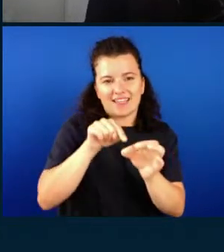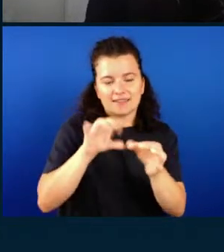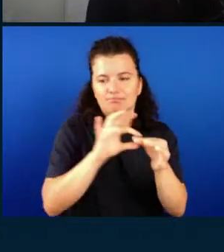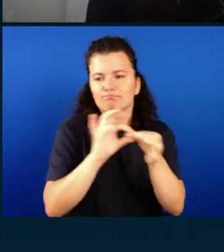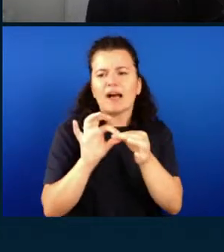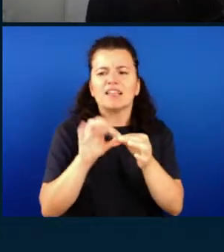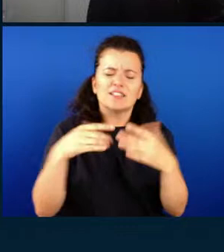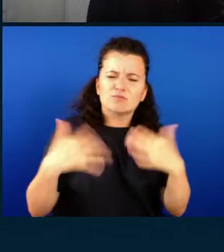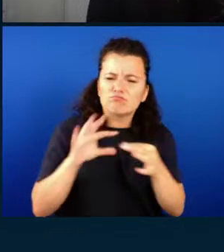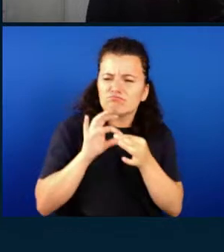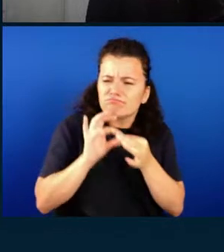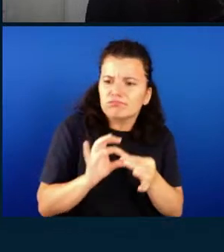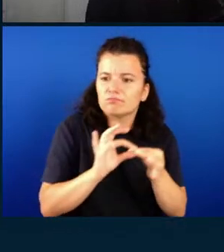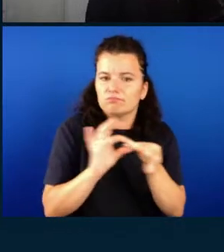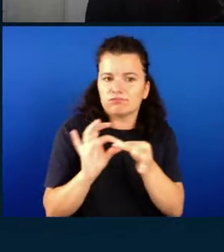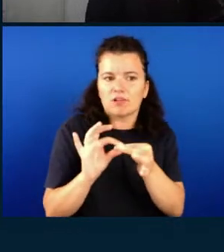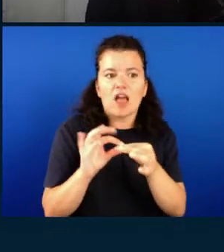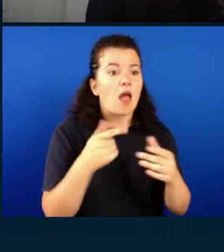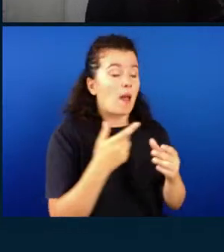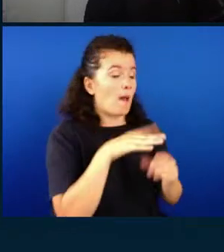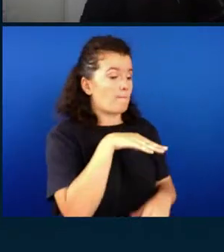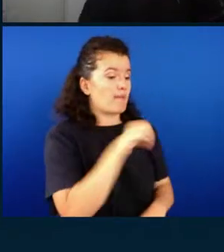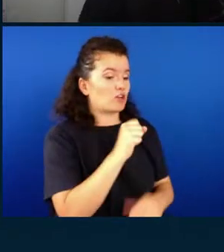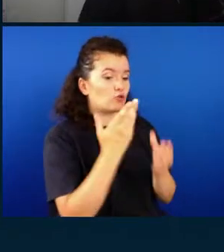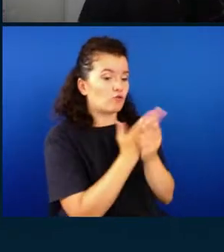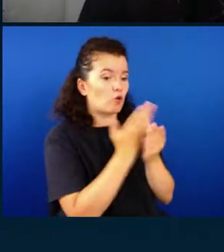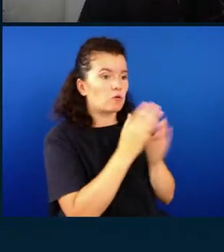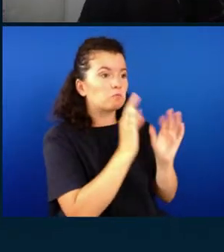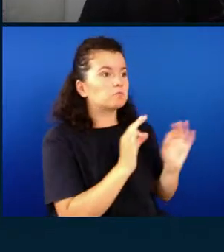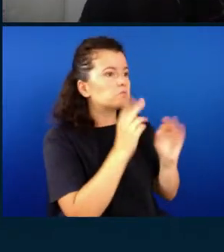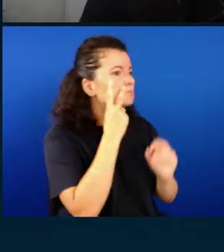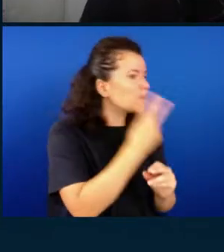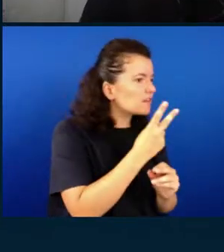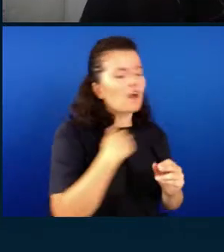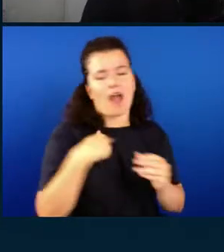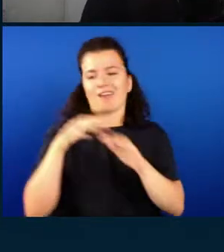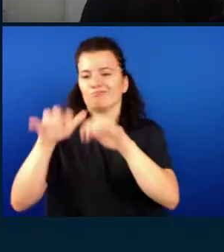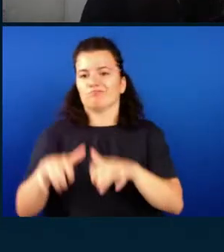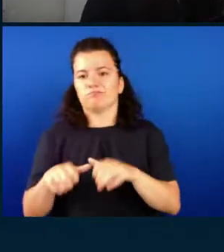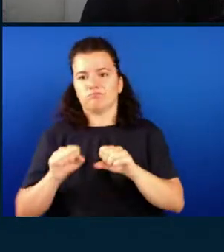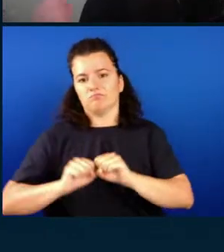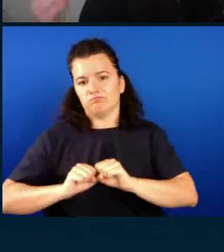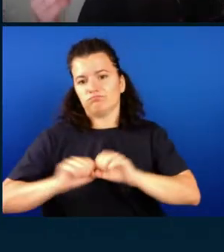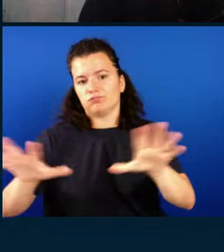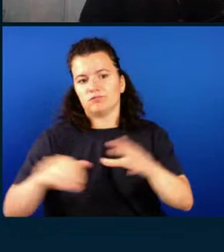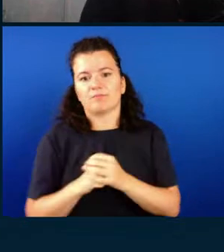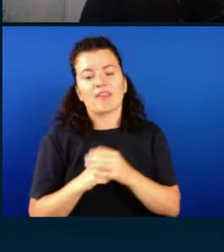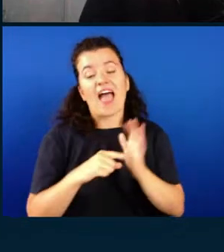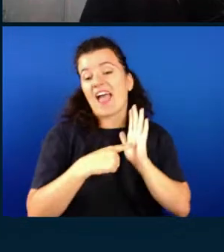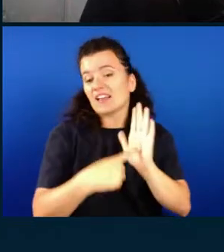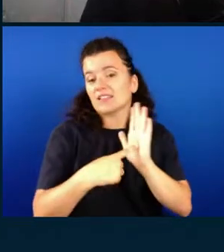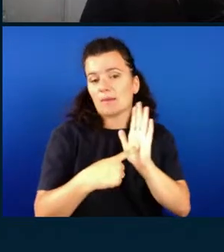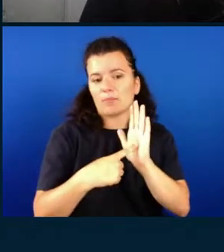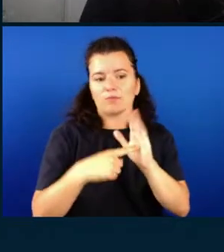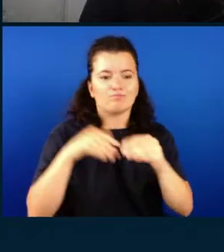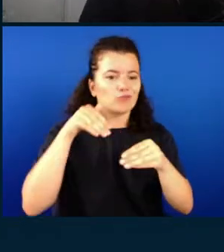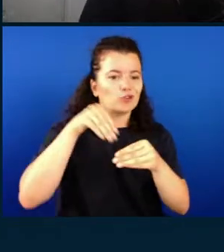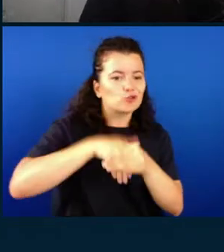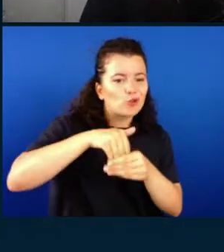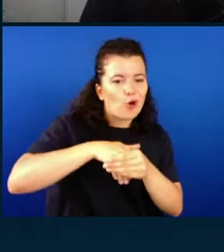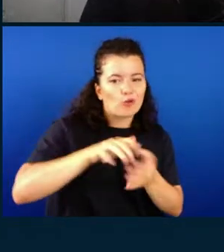find Microsoft documentation on yet, like the storage queue,